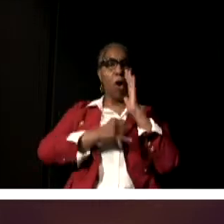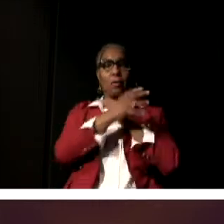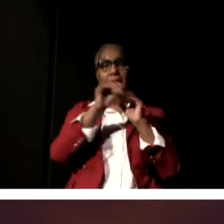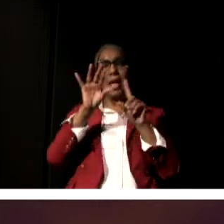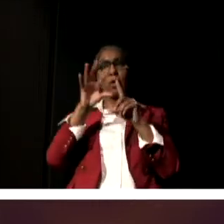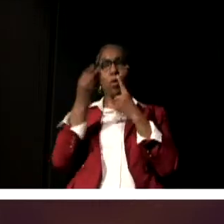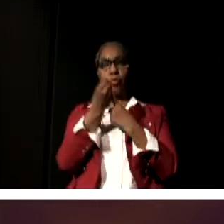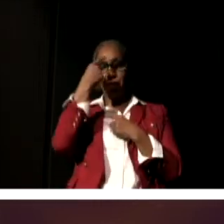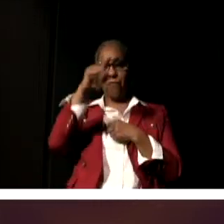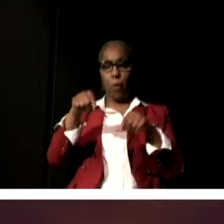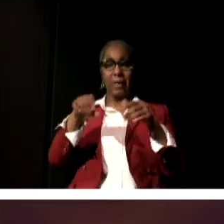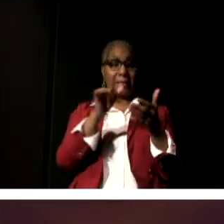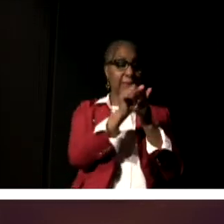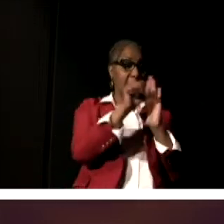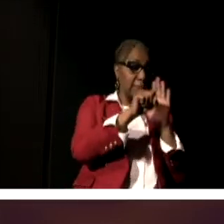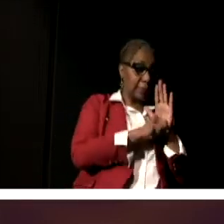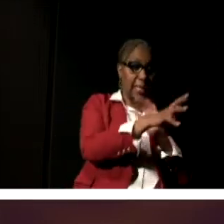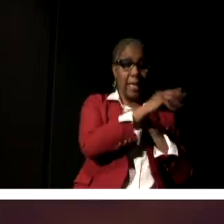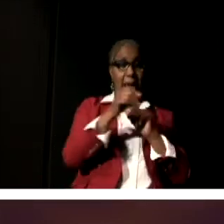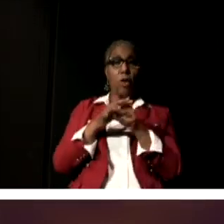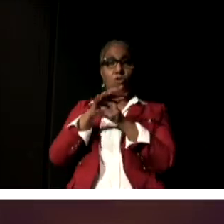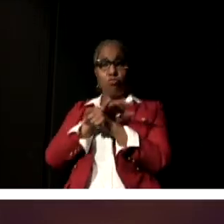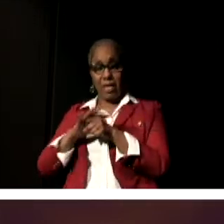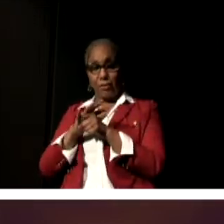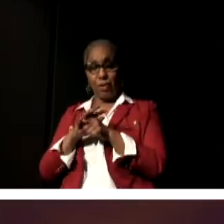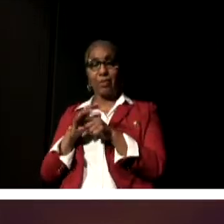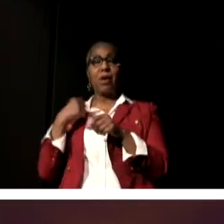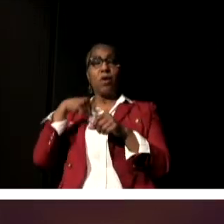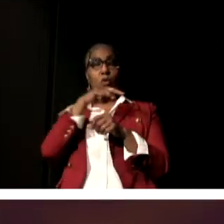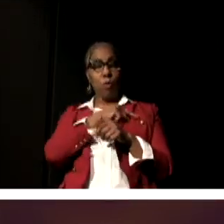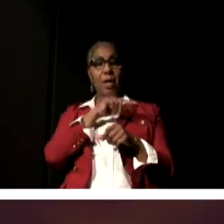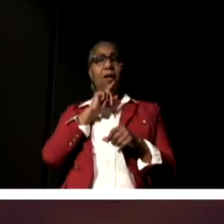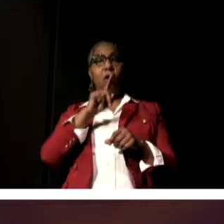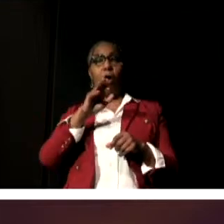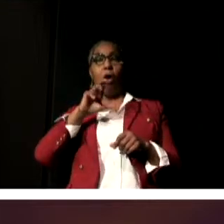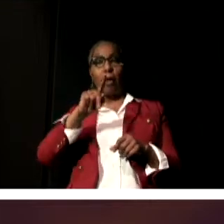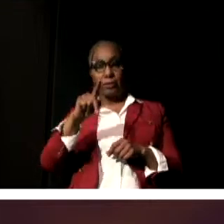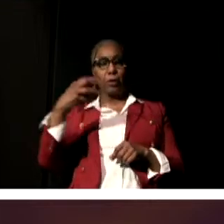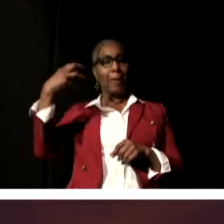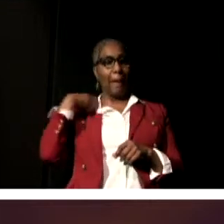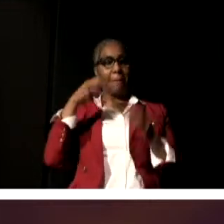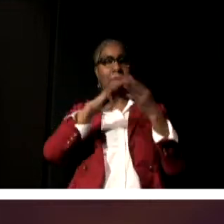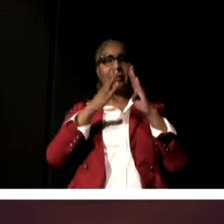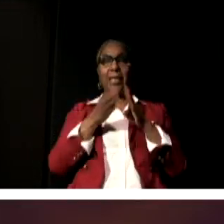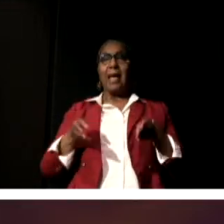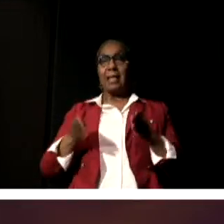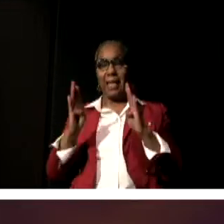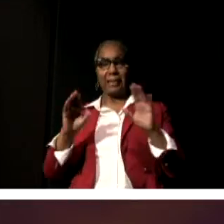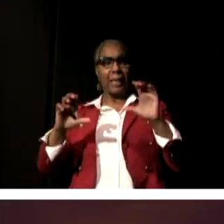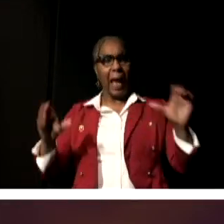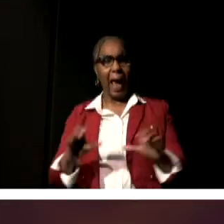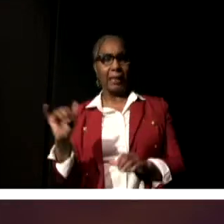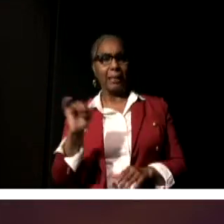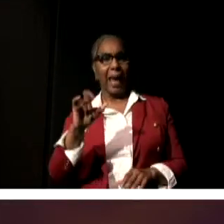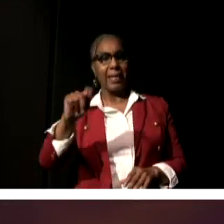culture for this state and region. We are Arkansas's capital city, so let's act like